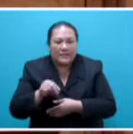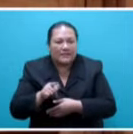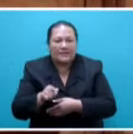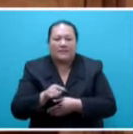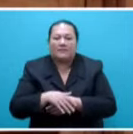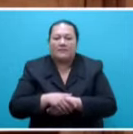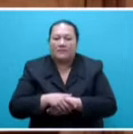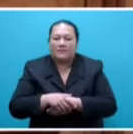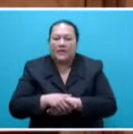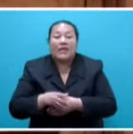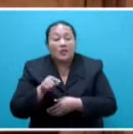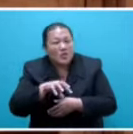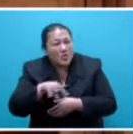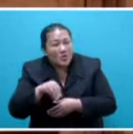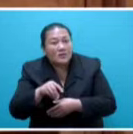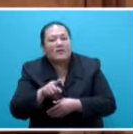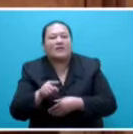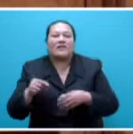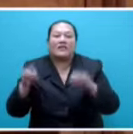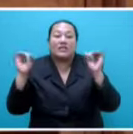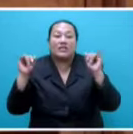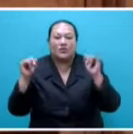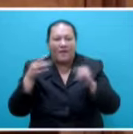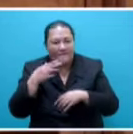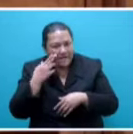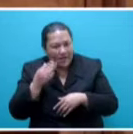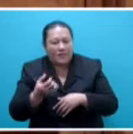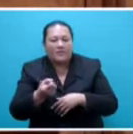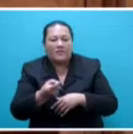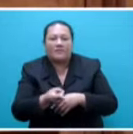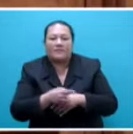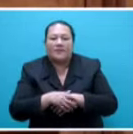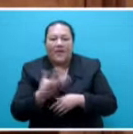Those are some of the issues I thought I'd bring up. And